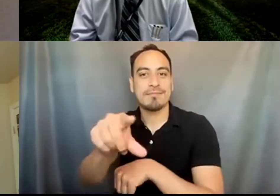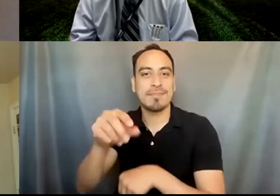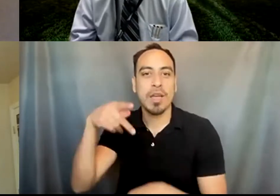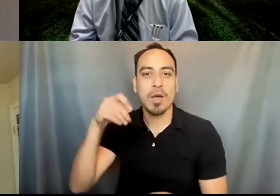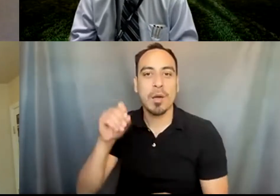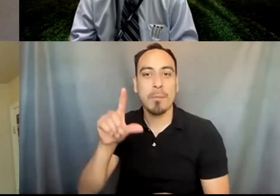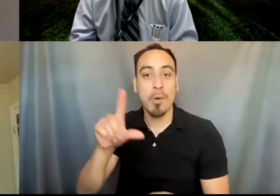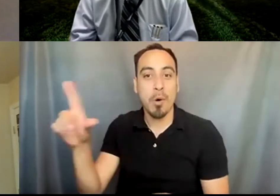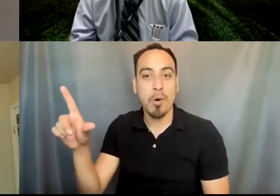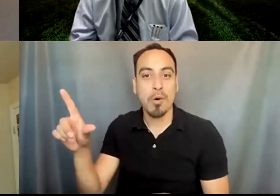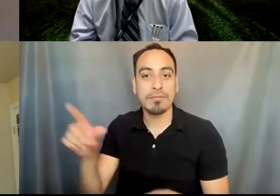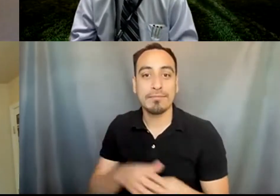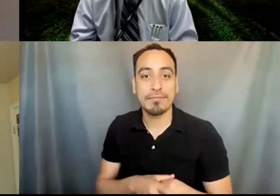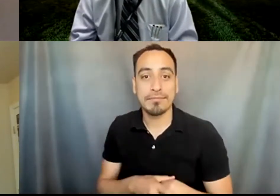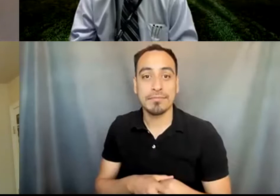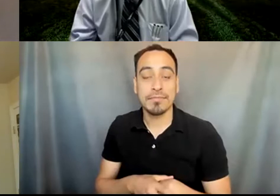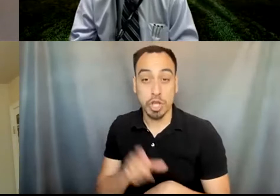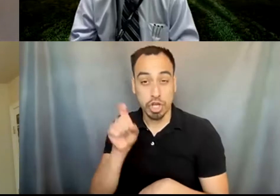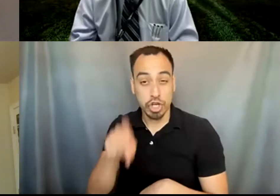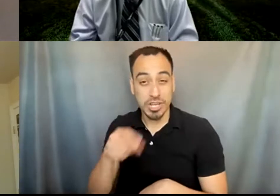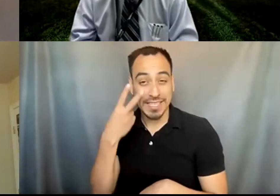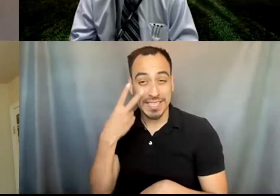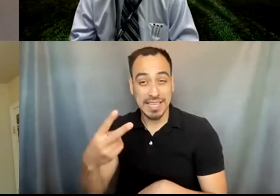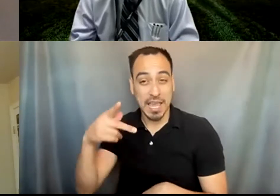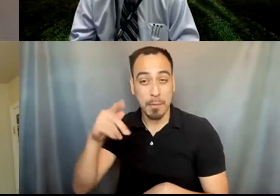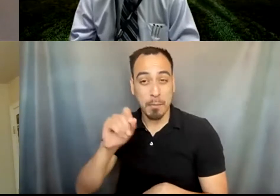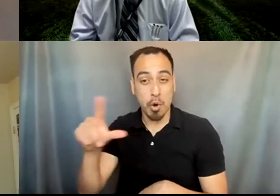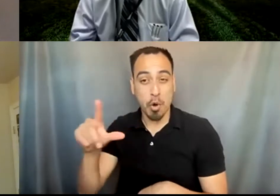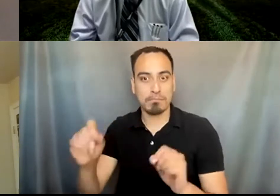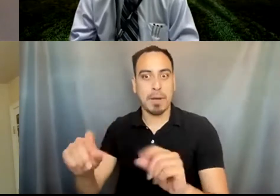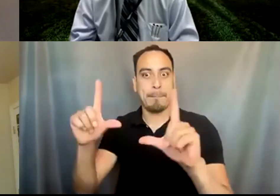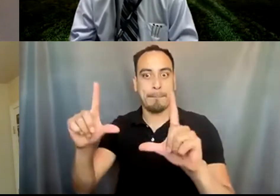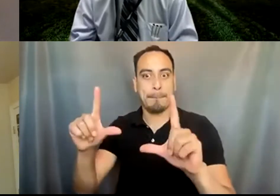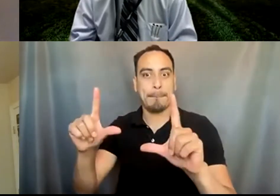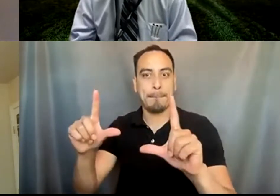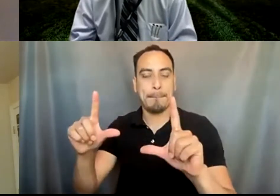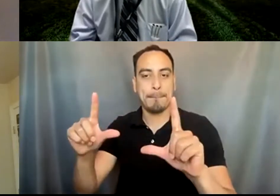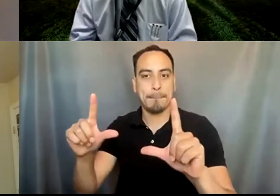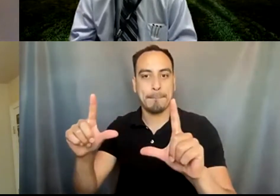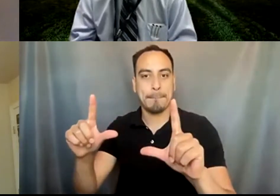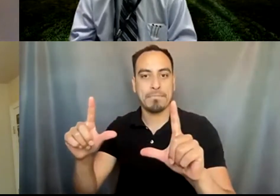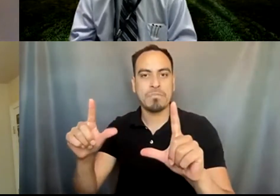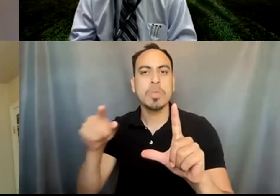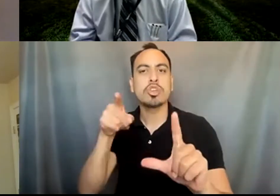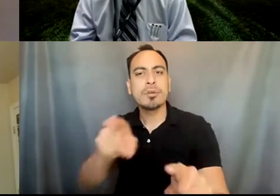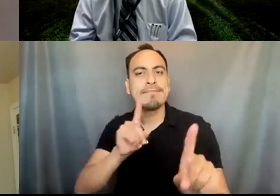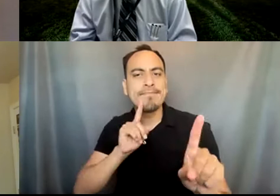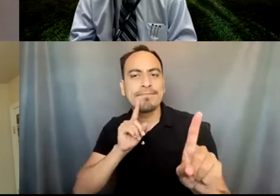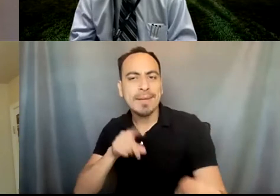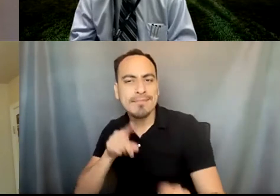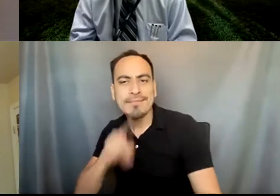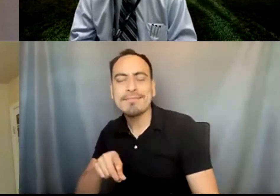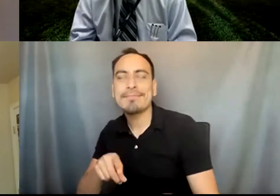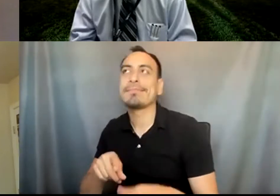Okay, so you should be able to see the poll at the bottom of your screen, and it's going to ask you a couple questions like, what should